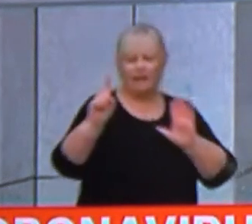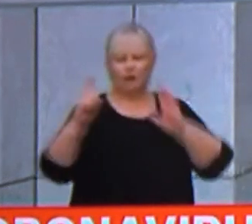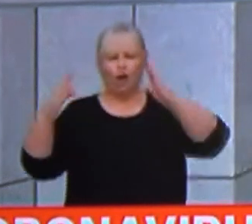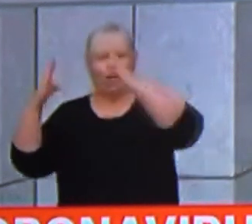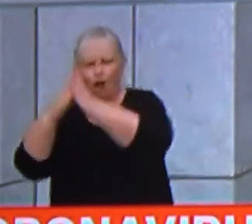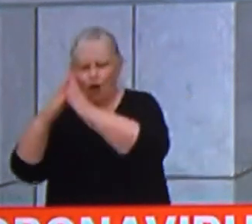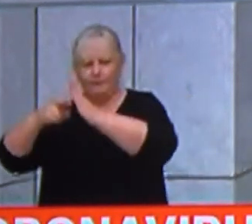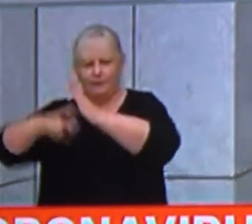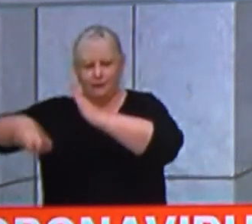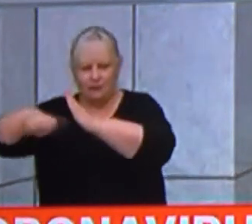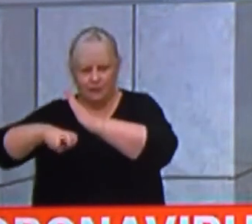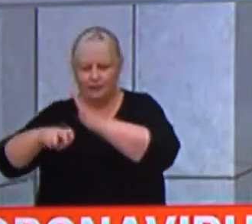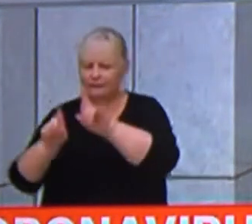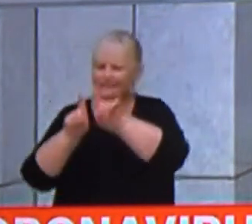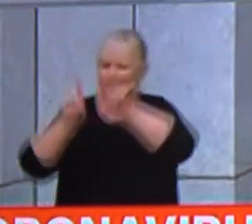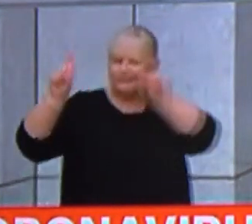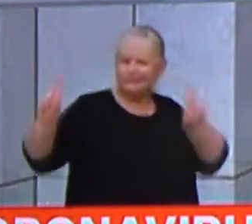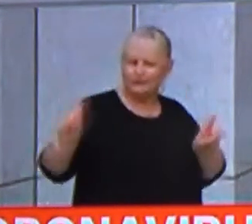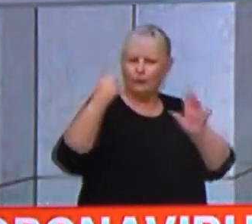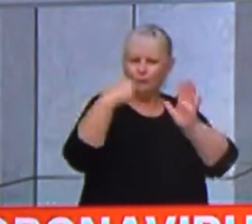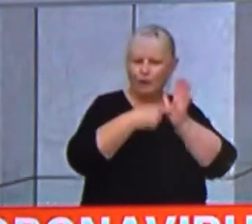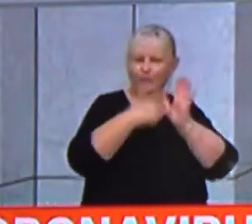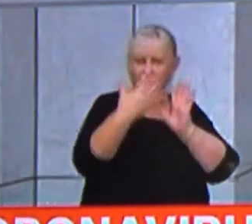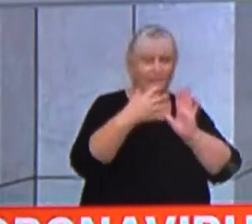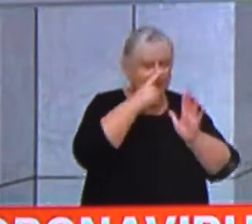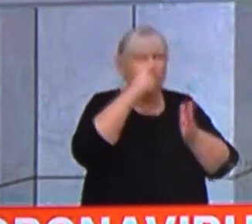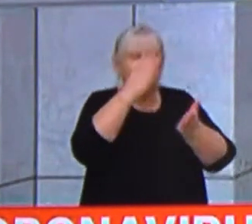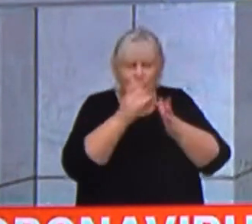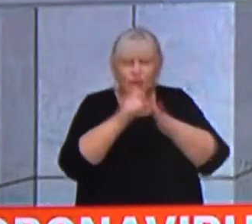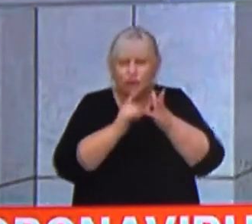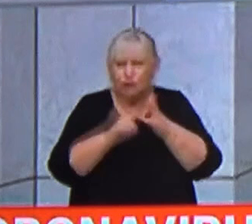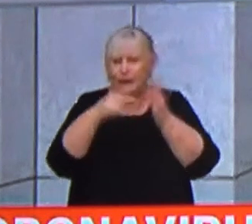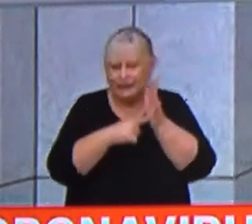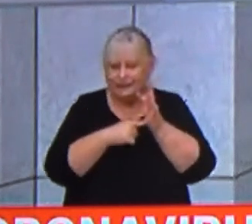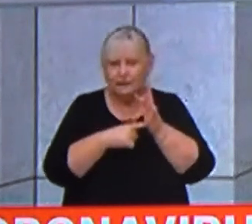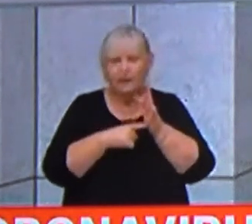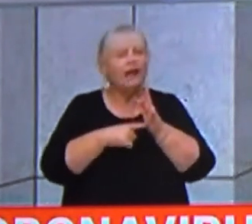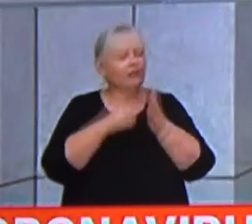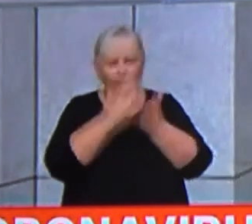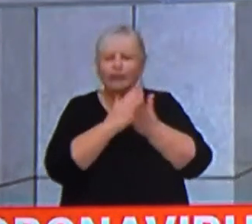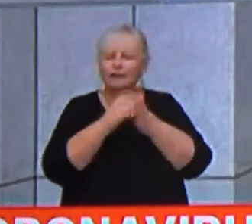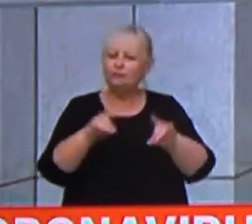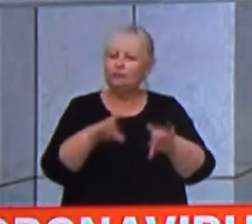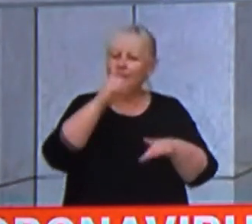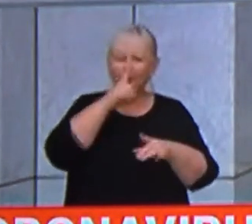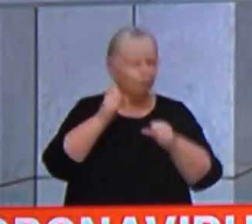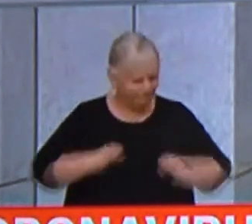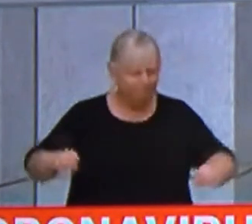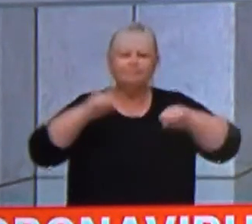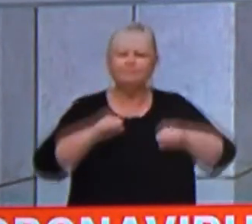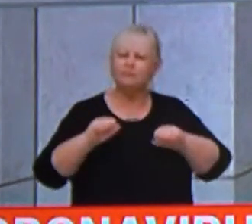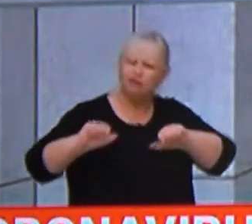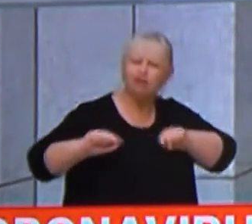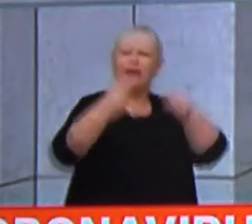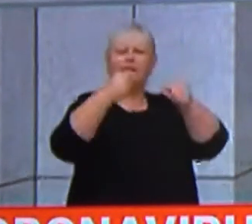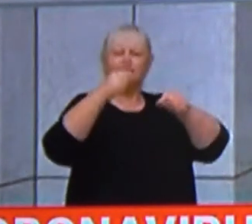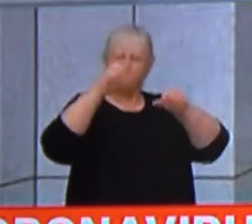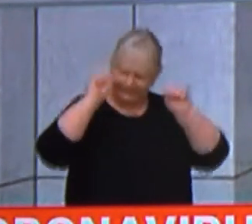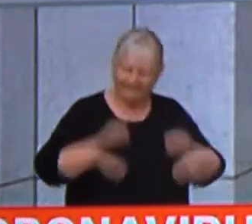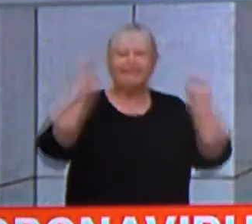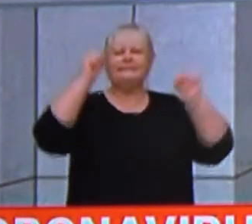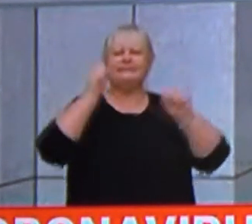of passengers was actually down on what might have been expected, and I want to thank all of those state and territory authorities.